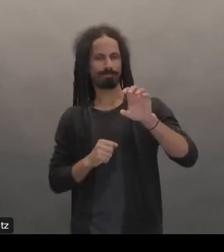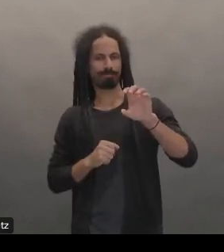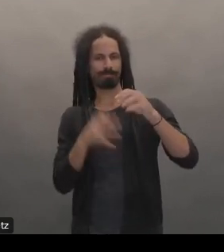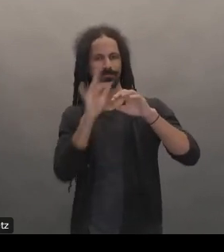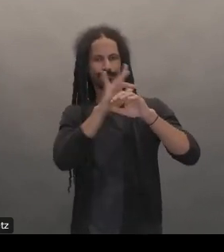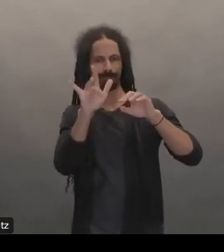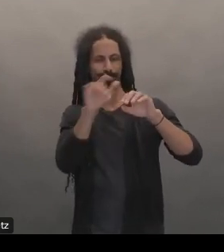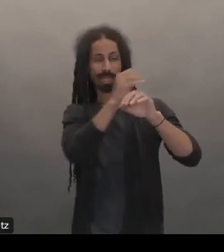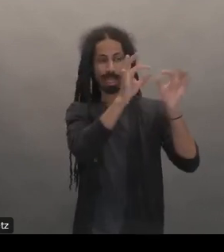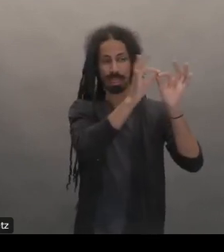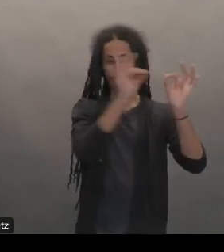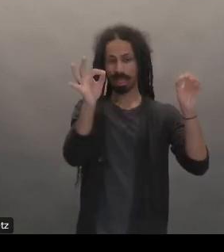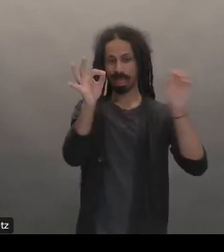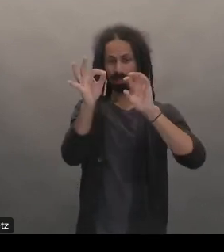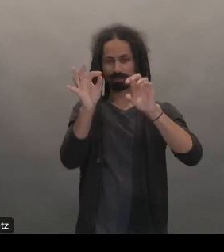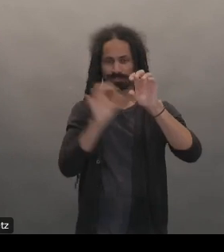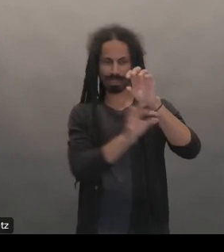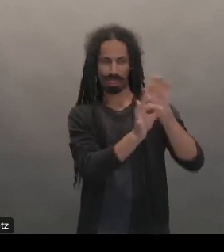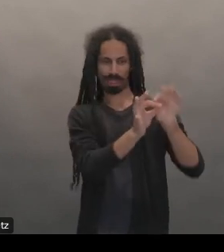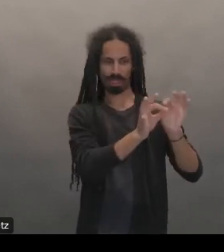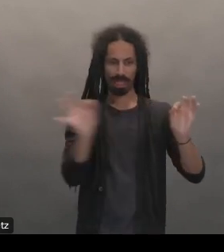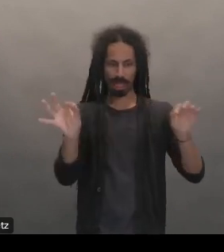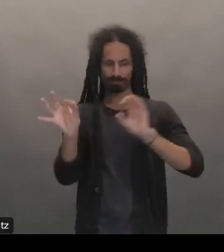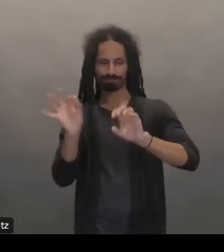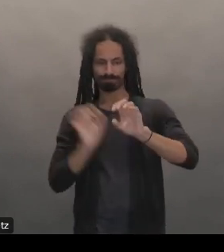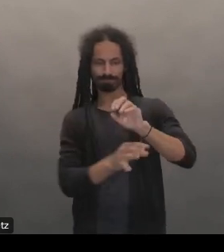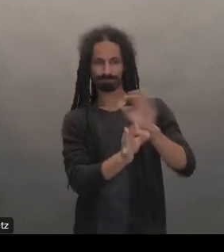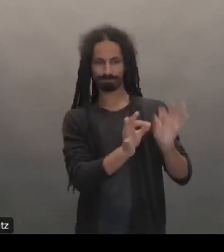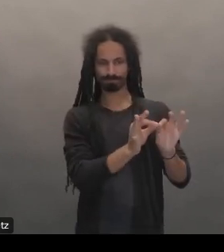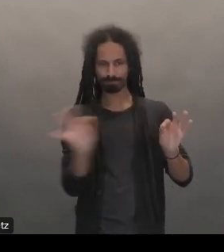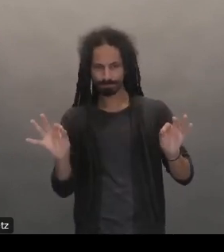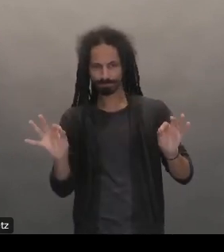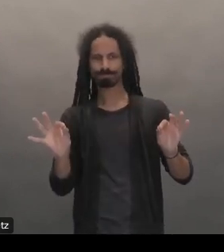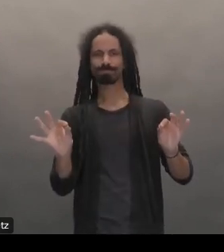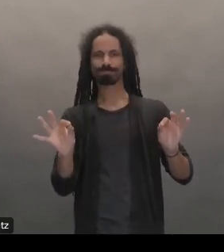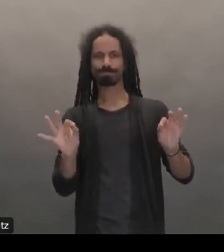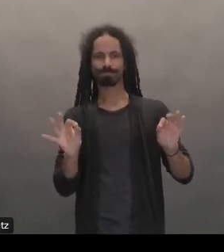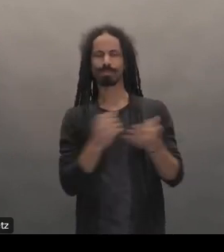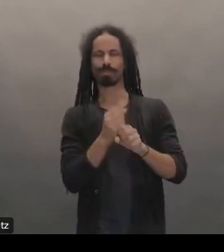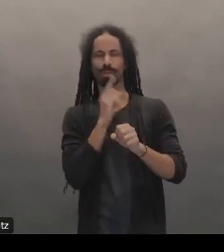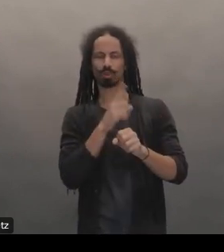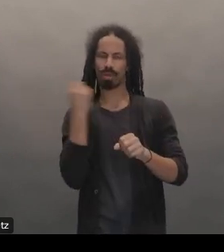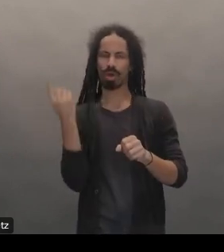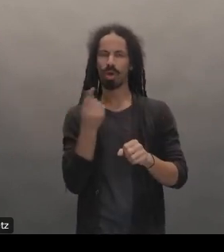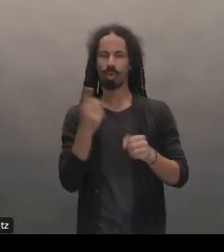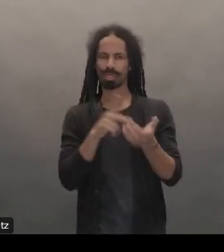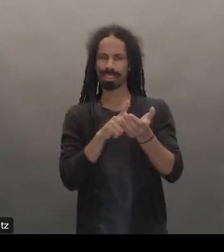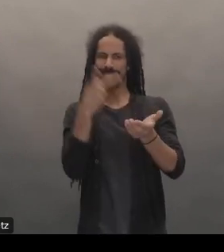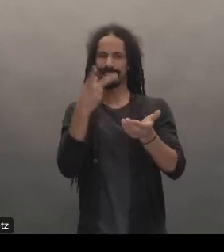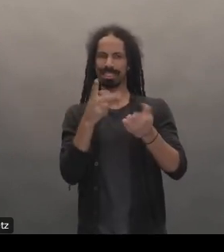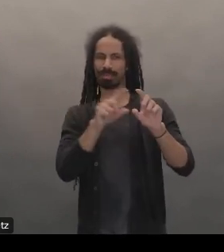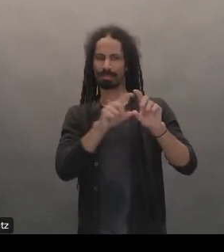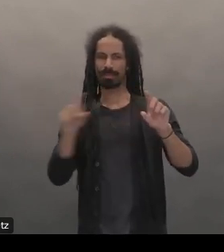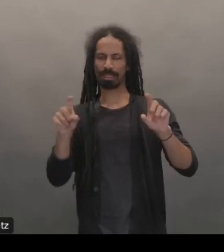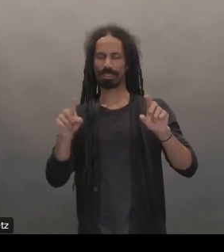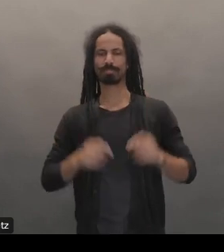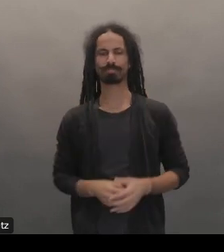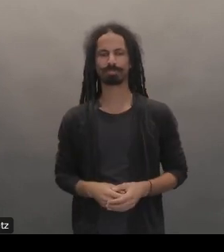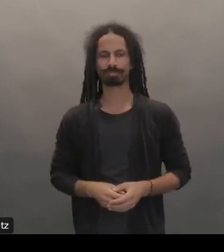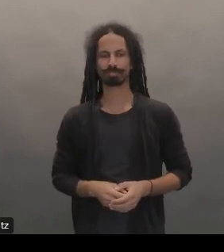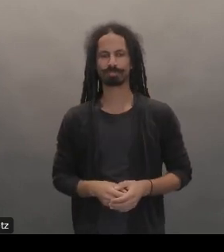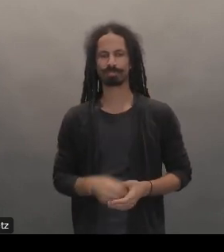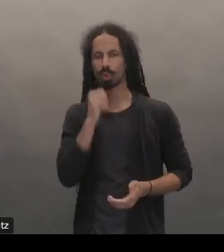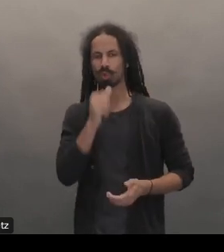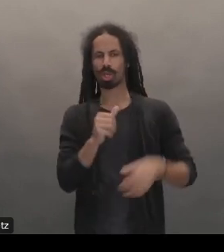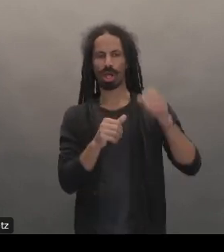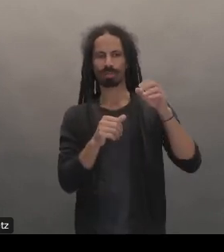at the top of the page, but it's a little bit down, maybe 3 or maybe a bit more, 5 or 6 spaces or